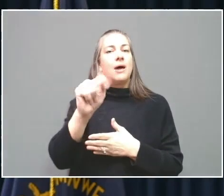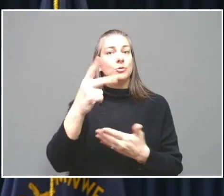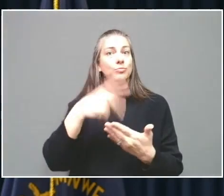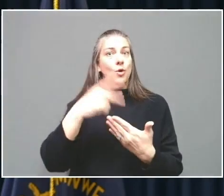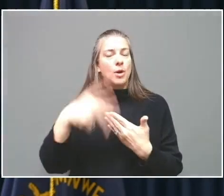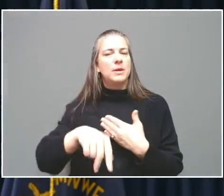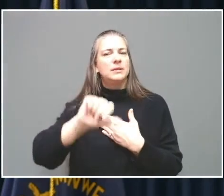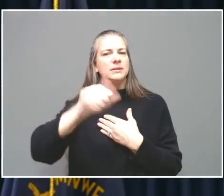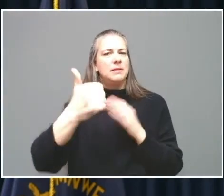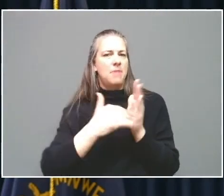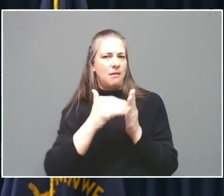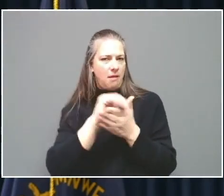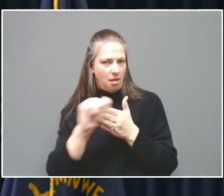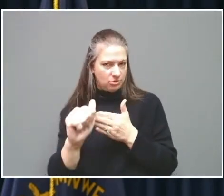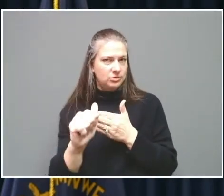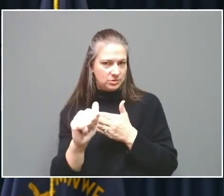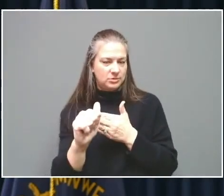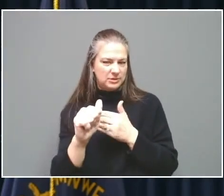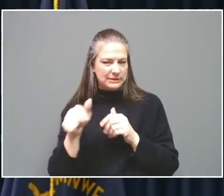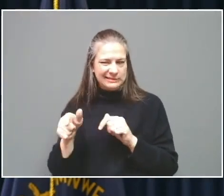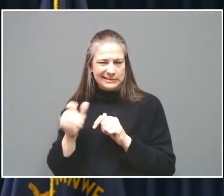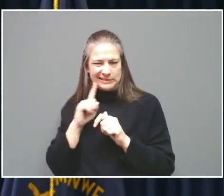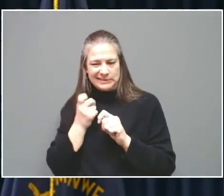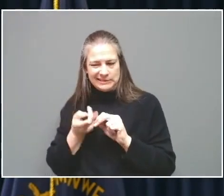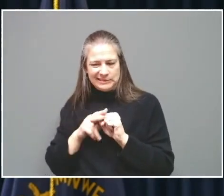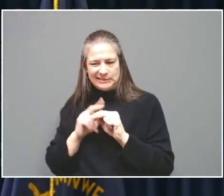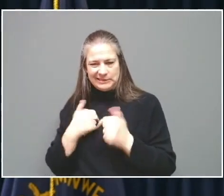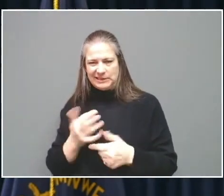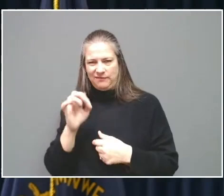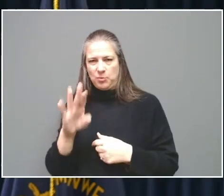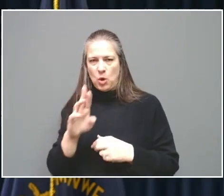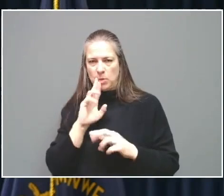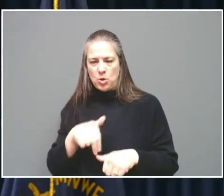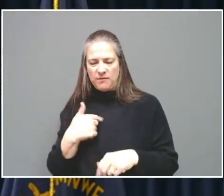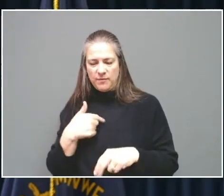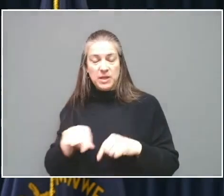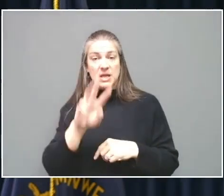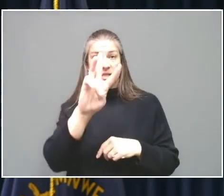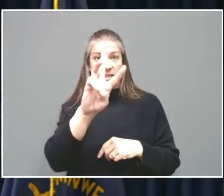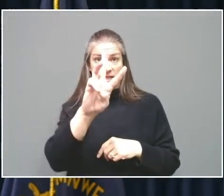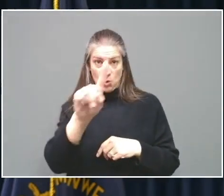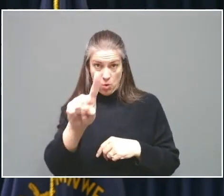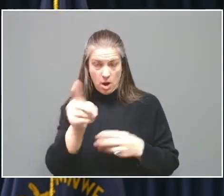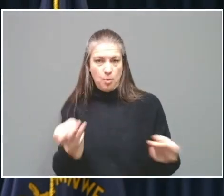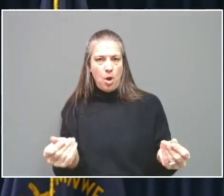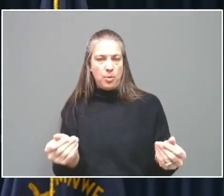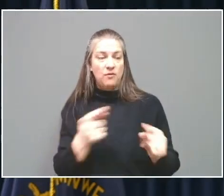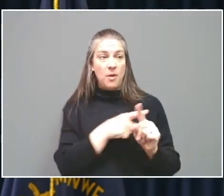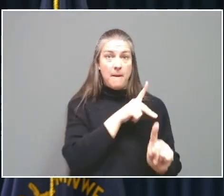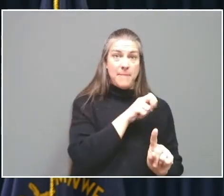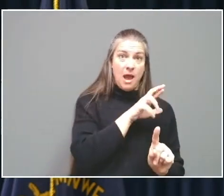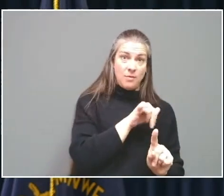of a $1.3 million increase since our February 6th report. 61 properties from Perry County, the